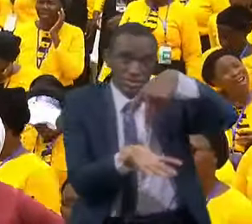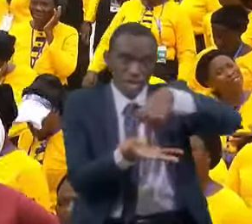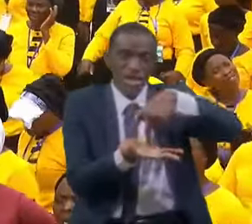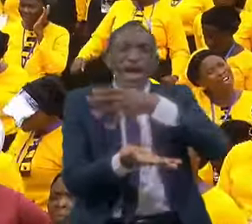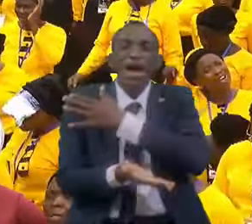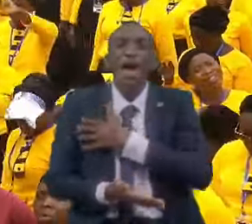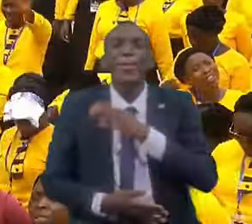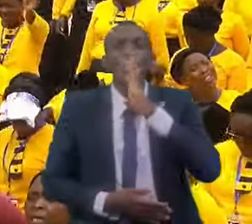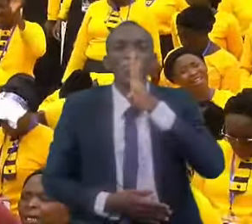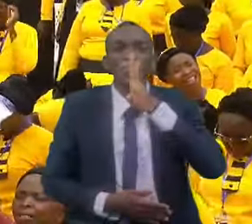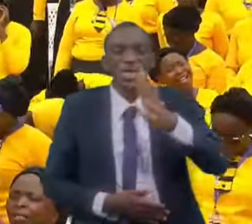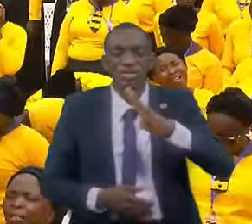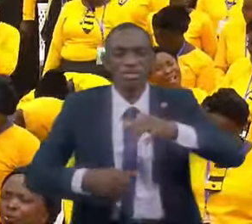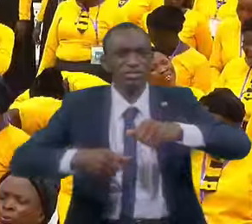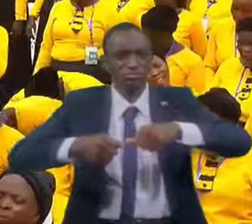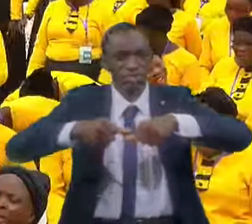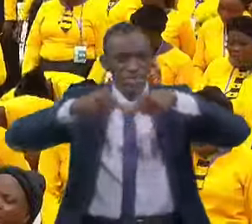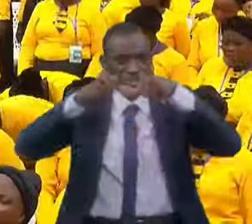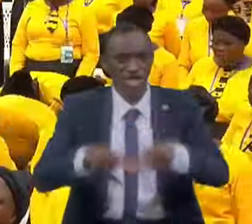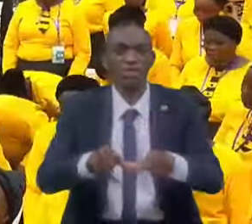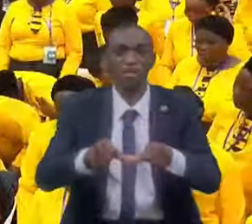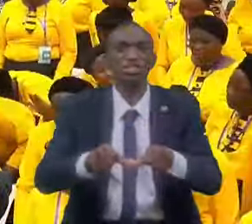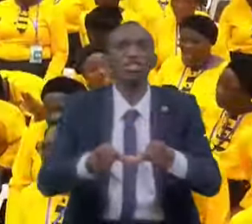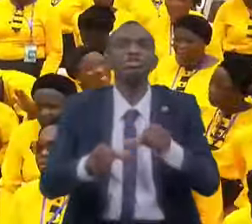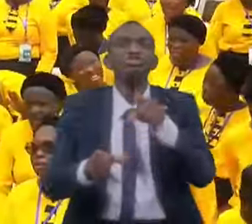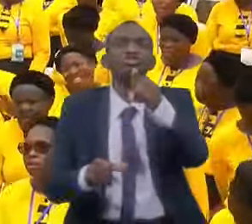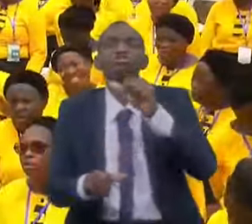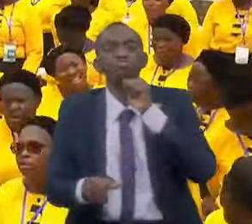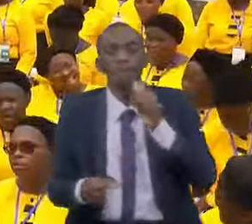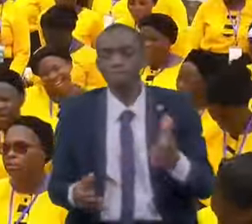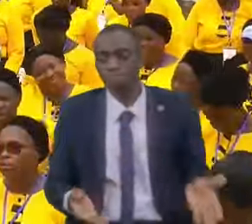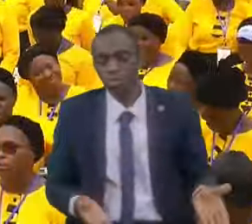You're not being blown here and there by the wind.